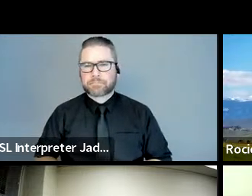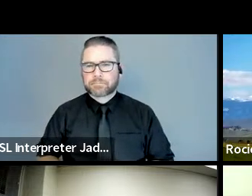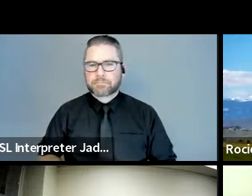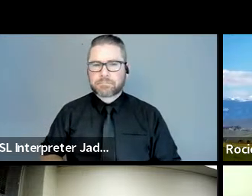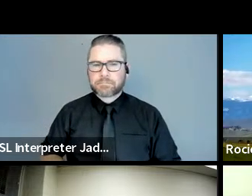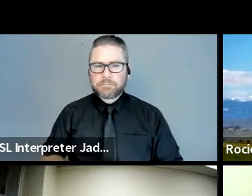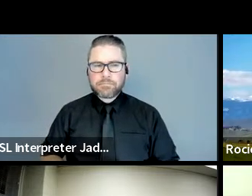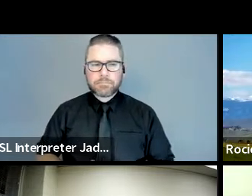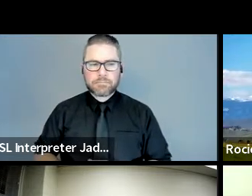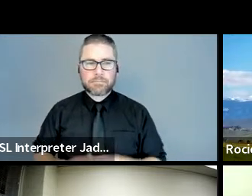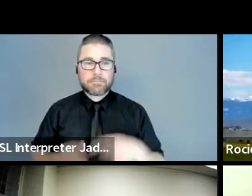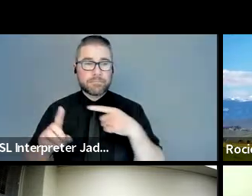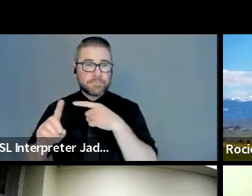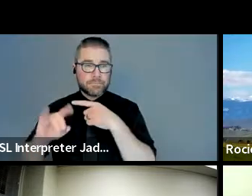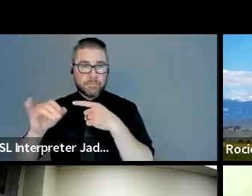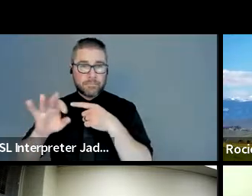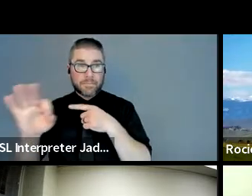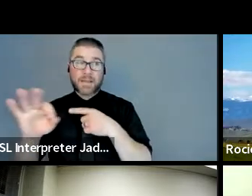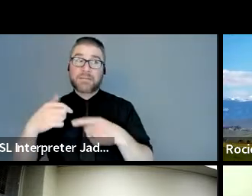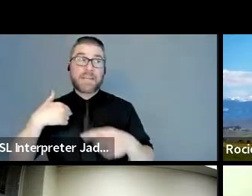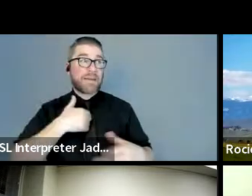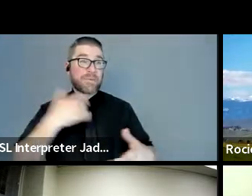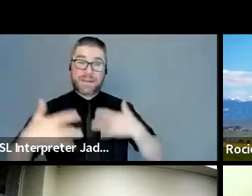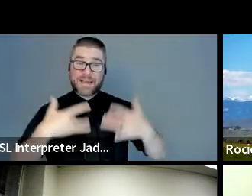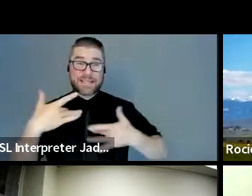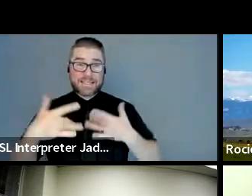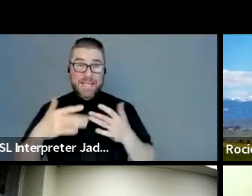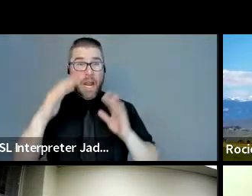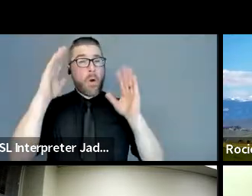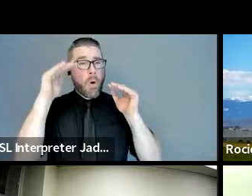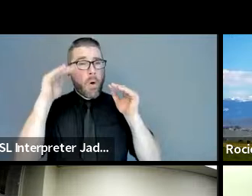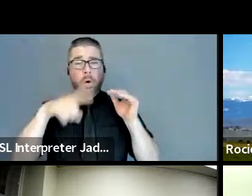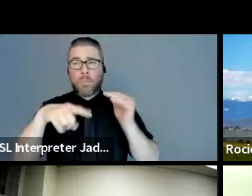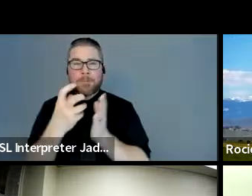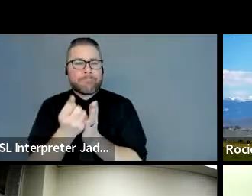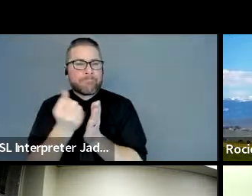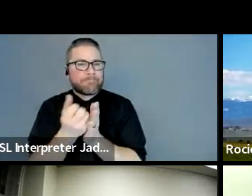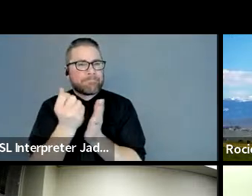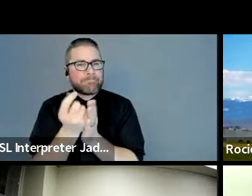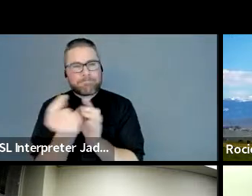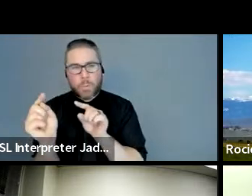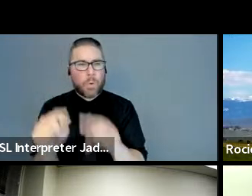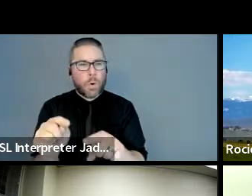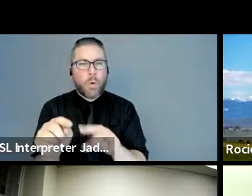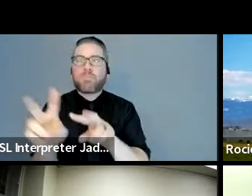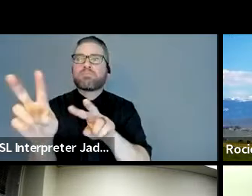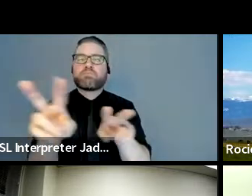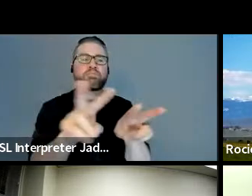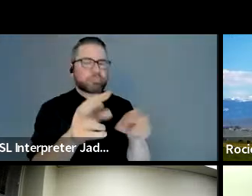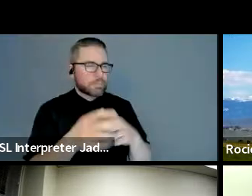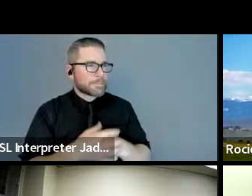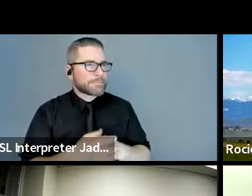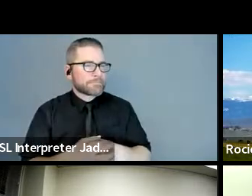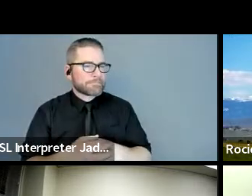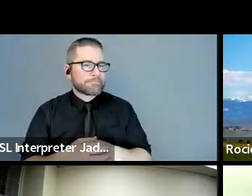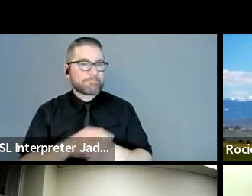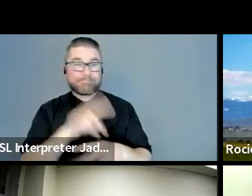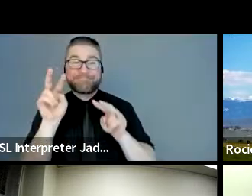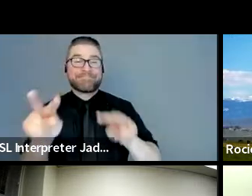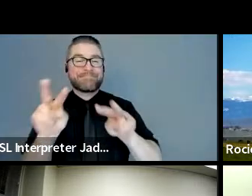Yeah, that's great. We're excited. So hopefully people will take us up on the opportunity to have a tour. Looking forward to